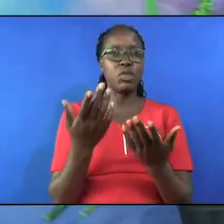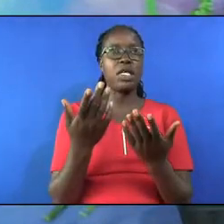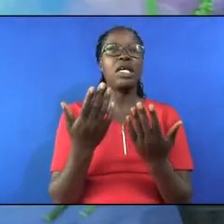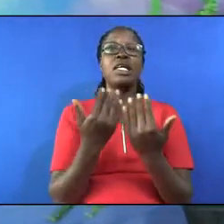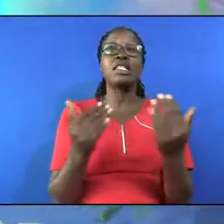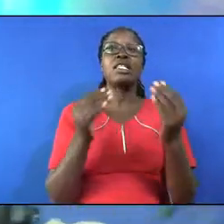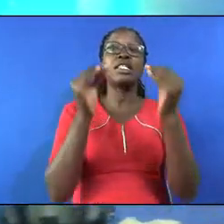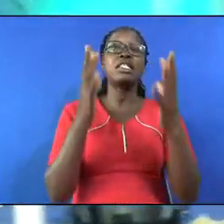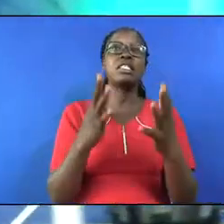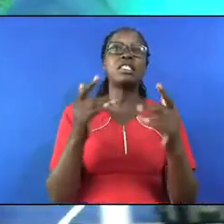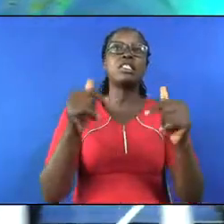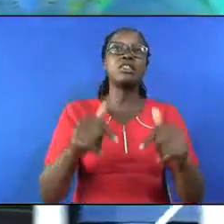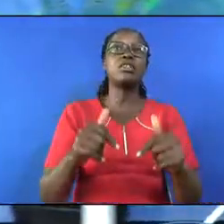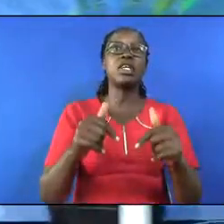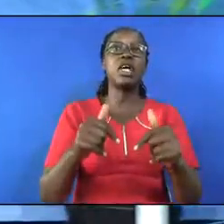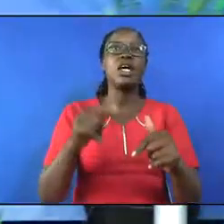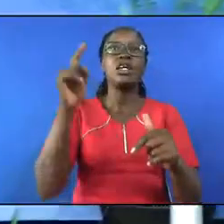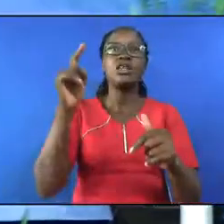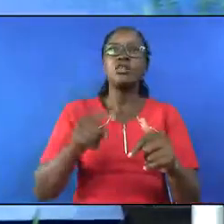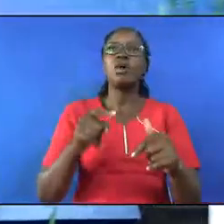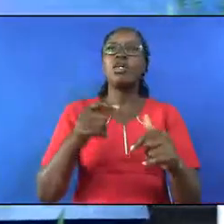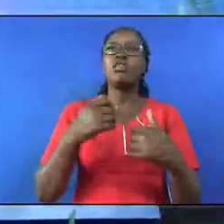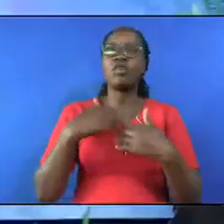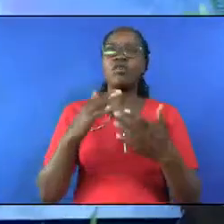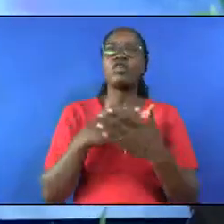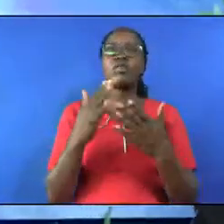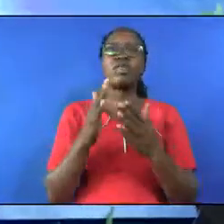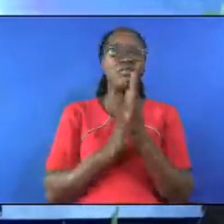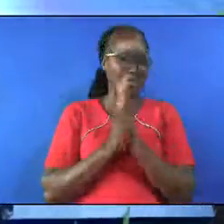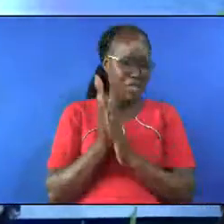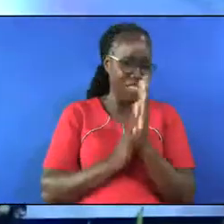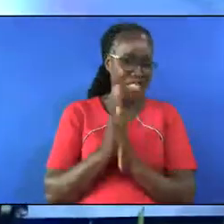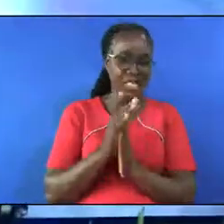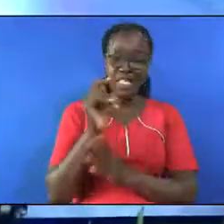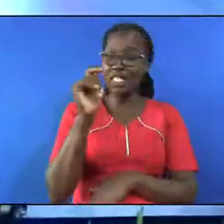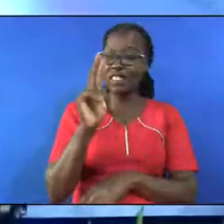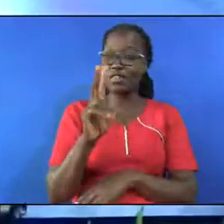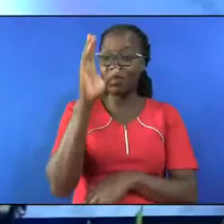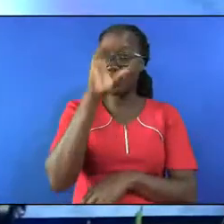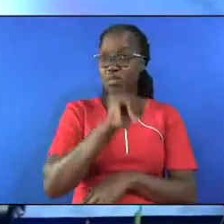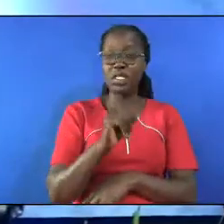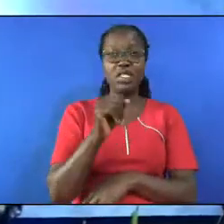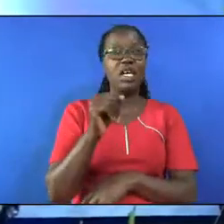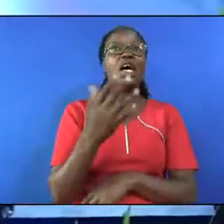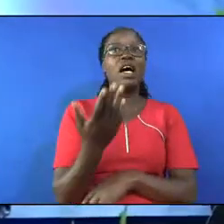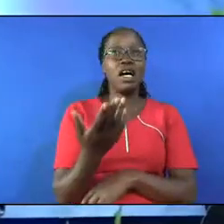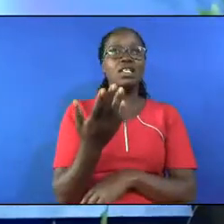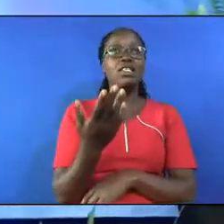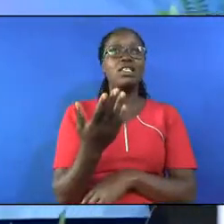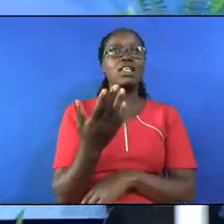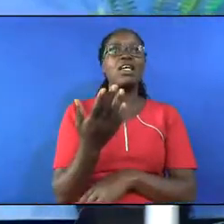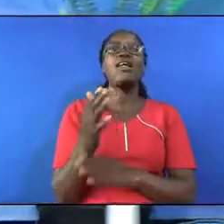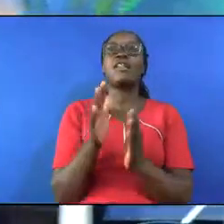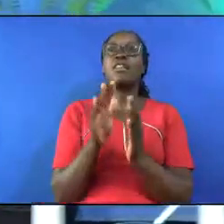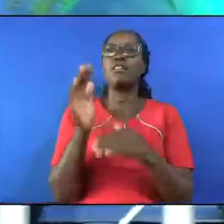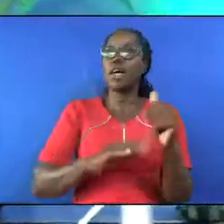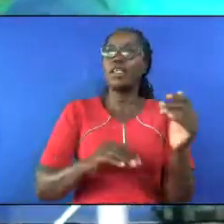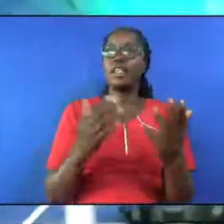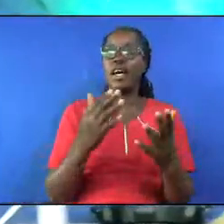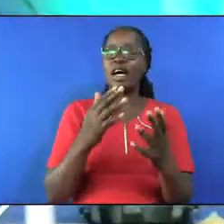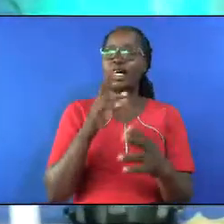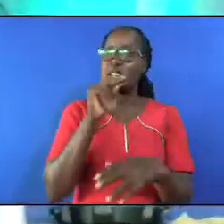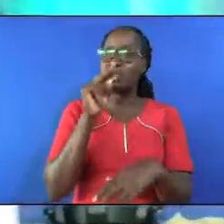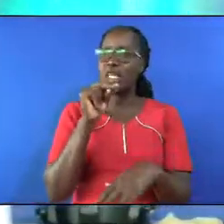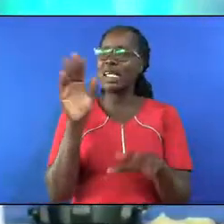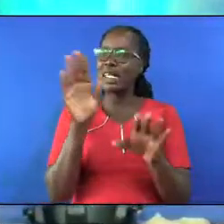these days because you have to find something that is so exciting, more exciting than the TV programs that they watch, more exciting than the Nickelodeon, than the Showmax